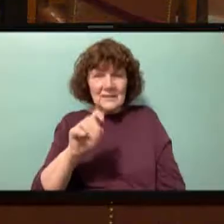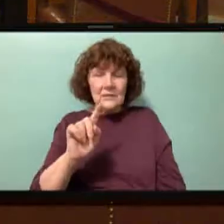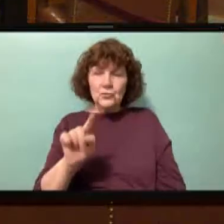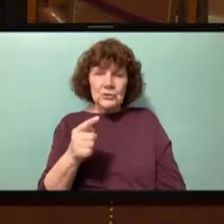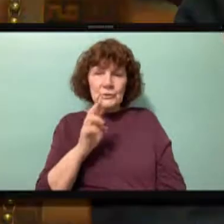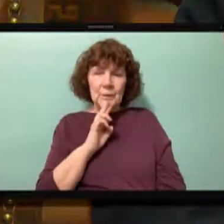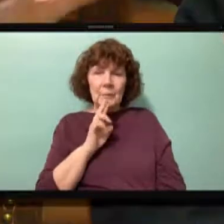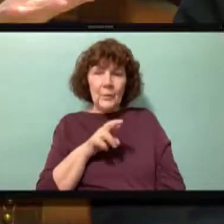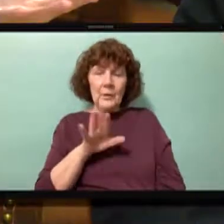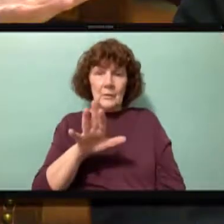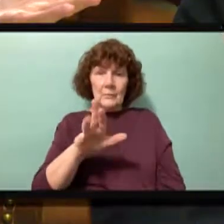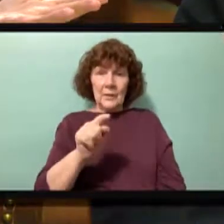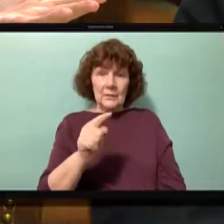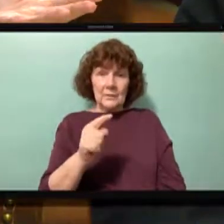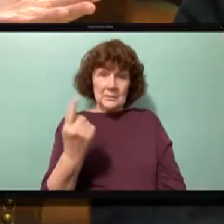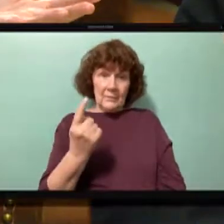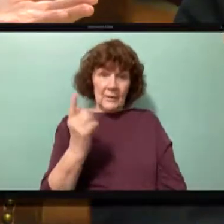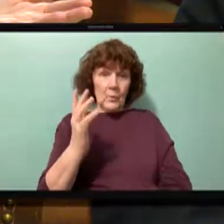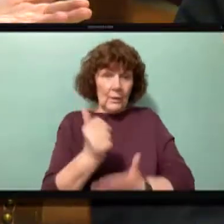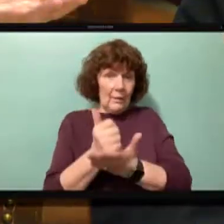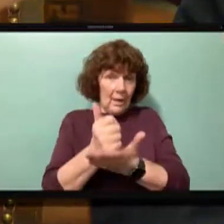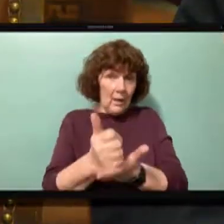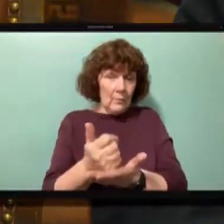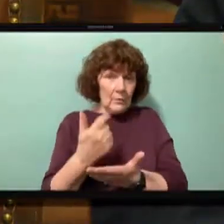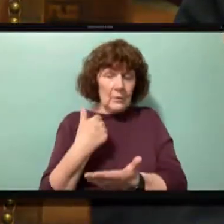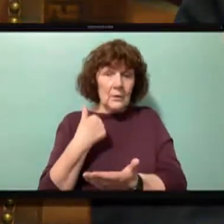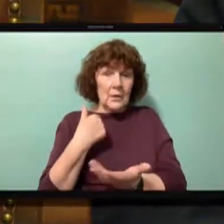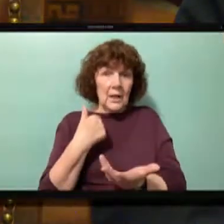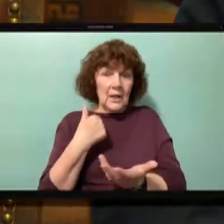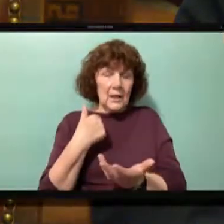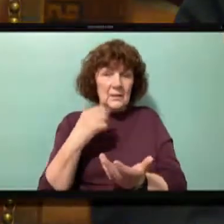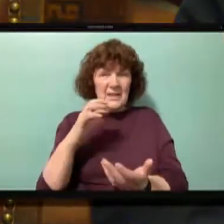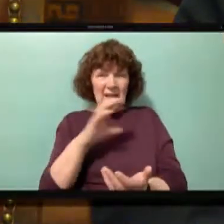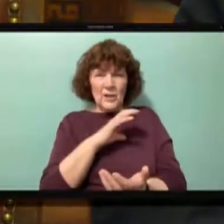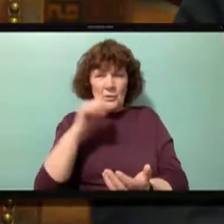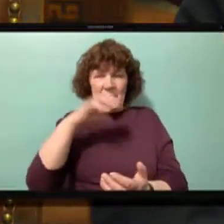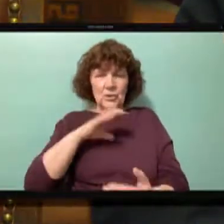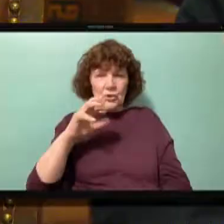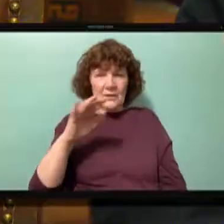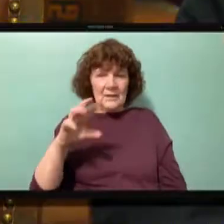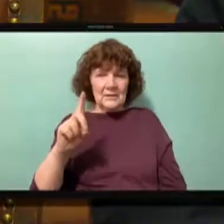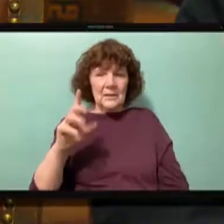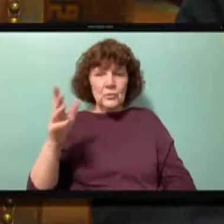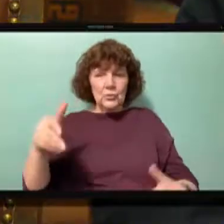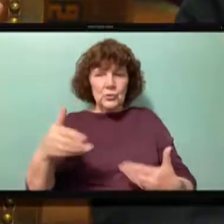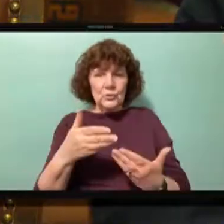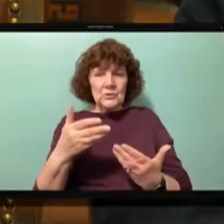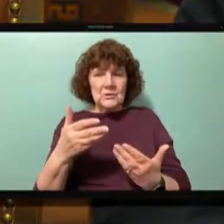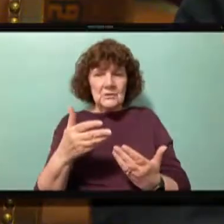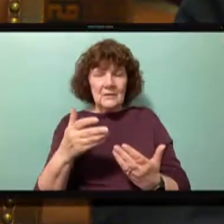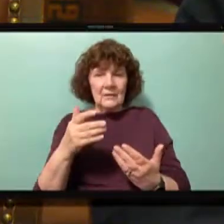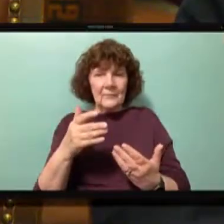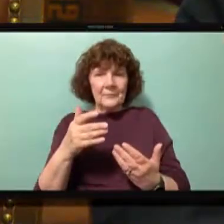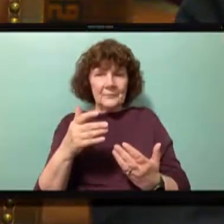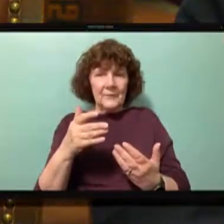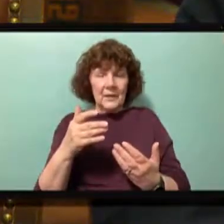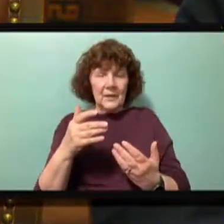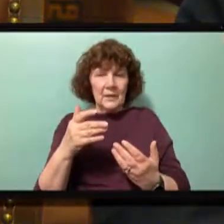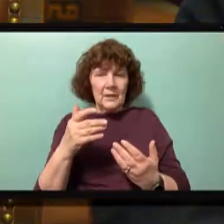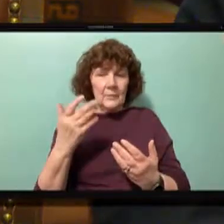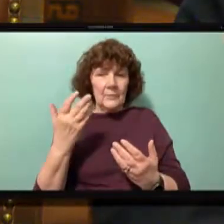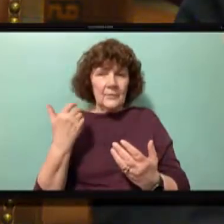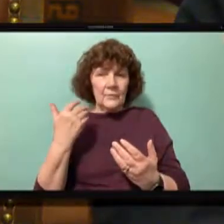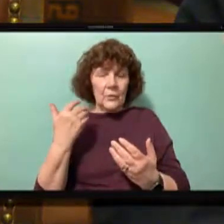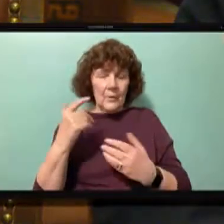thing that would be helpful, and we've continued this, Councilman Charland introduced legislation earlier this year about quality of life,